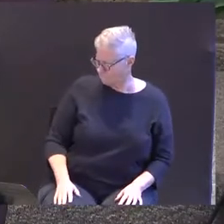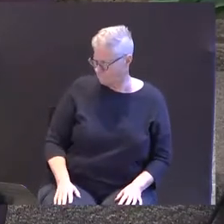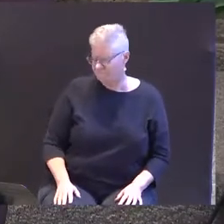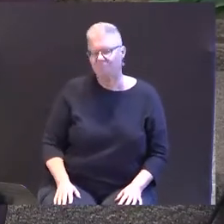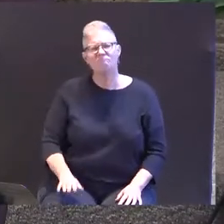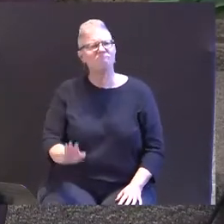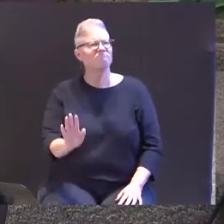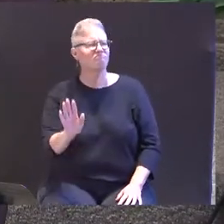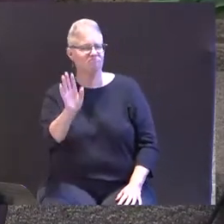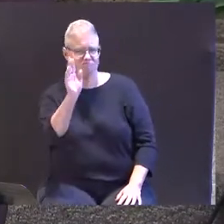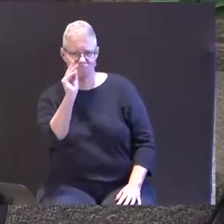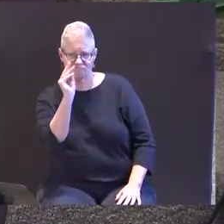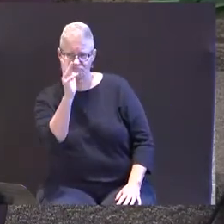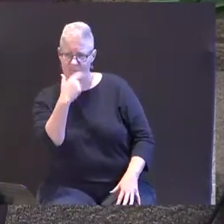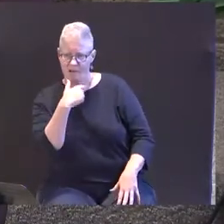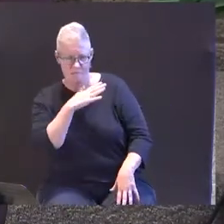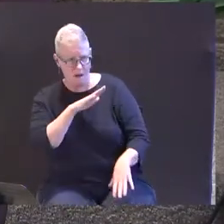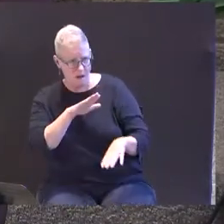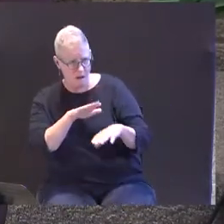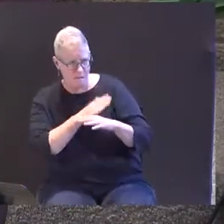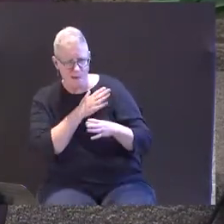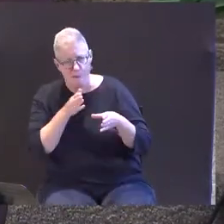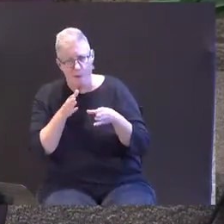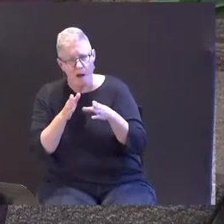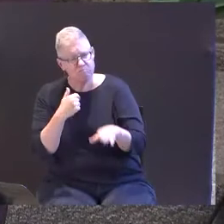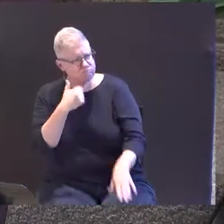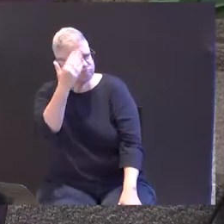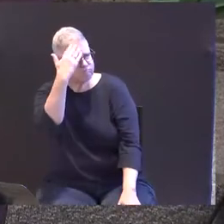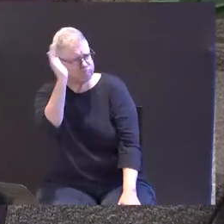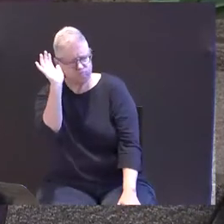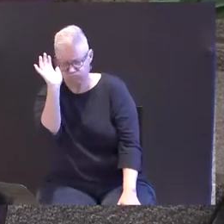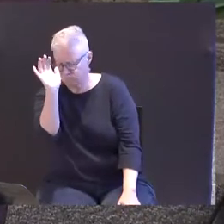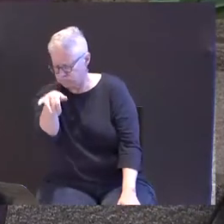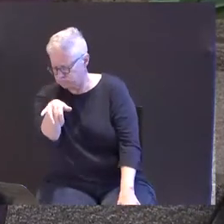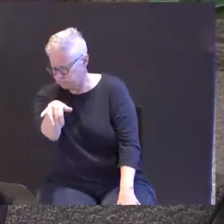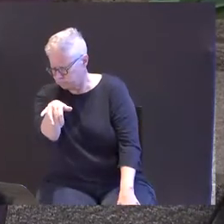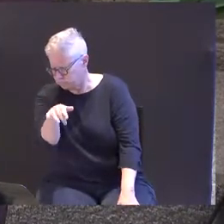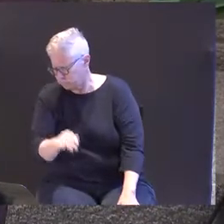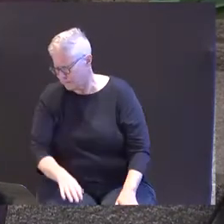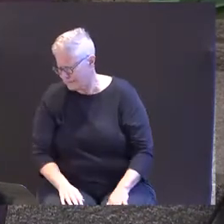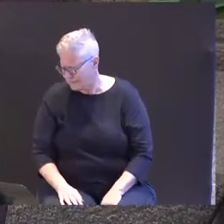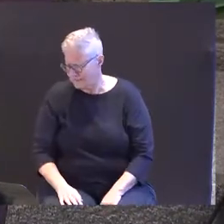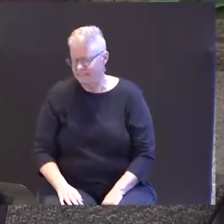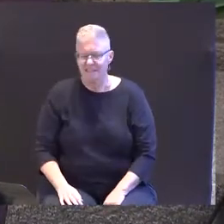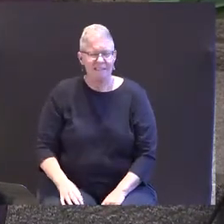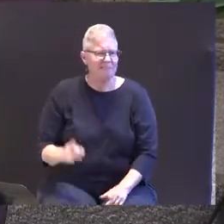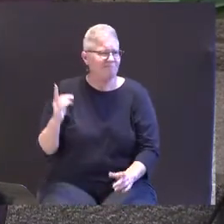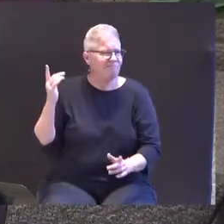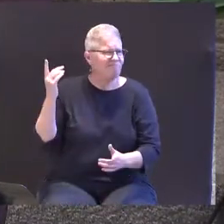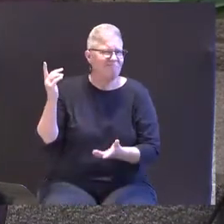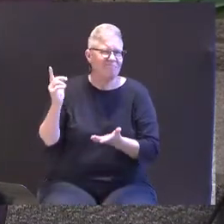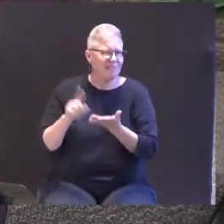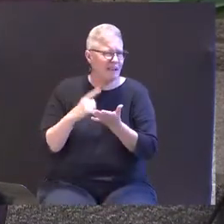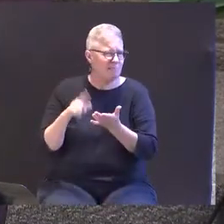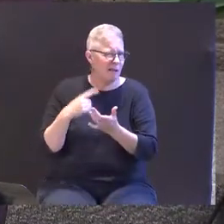Oh, I'm on my way, I know I am. Times there were when I thought not.